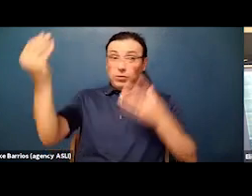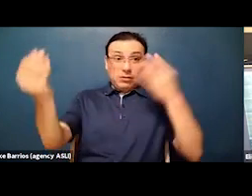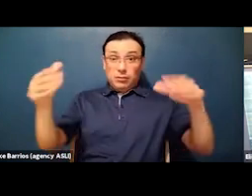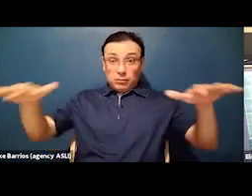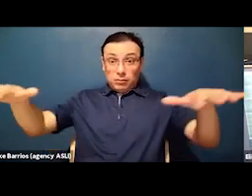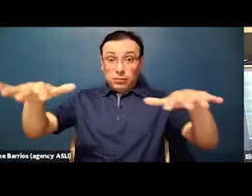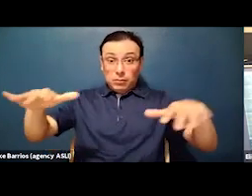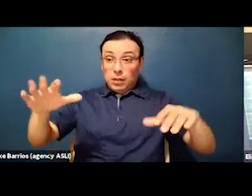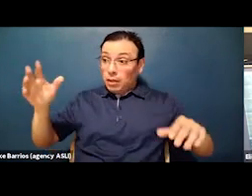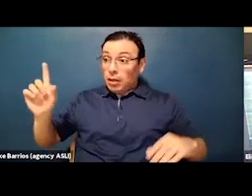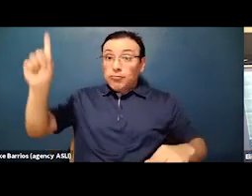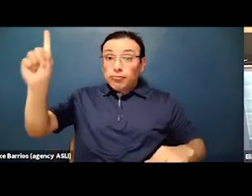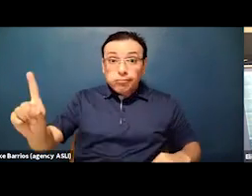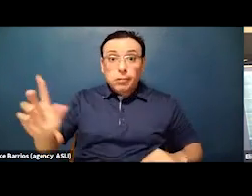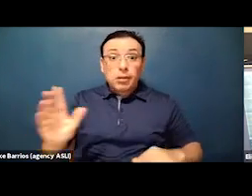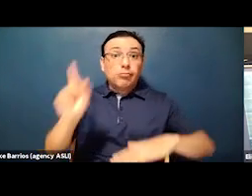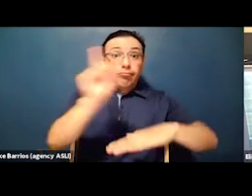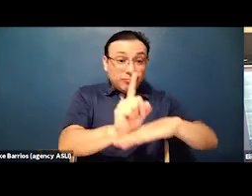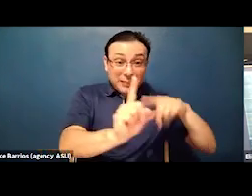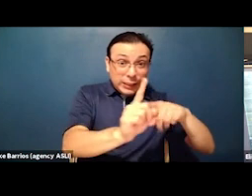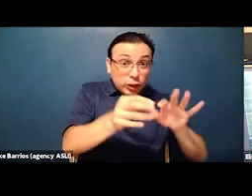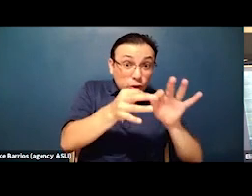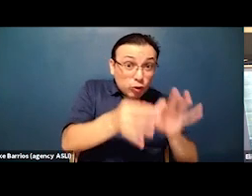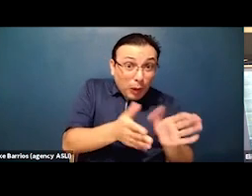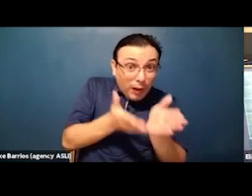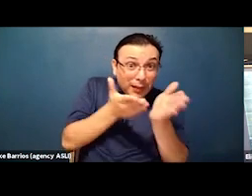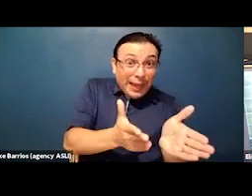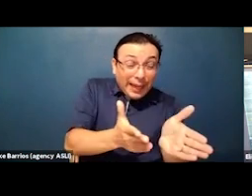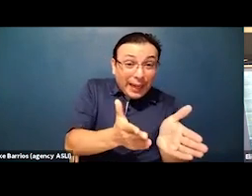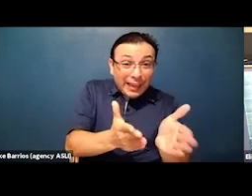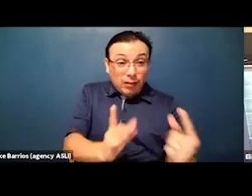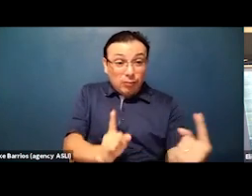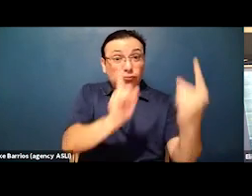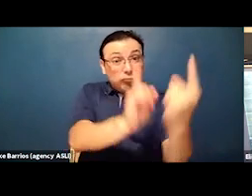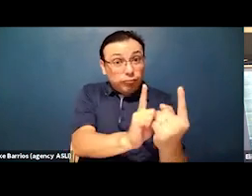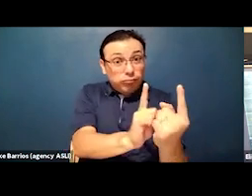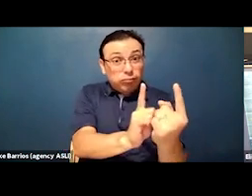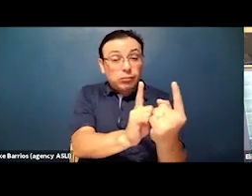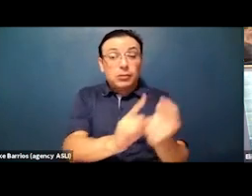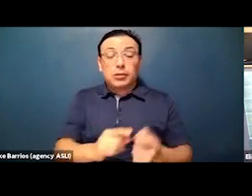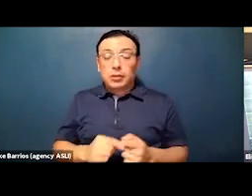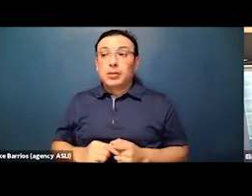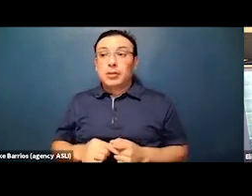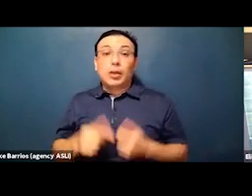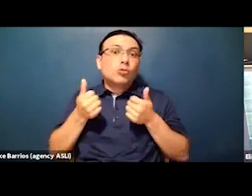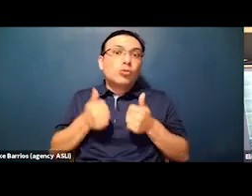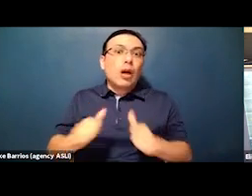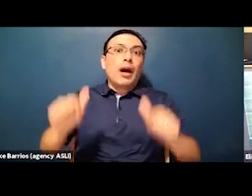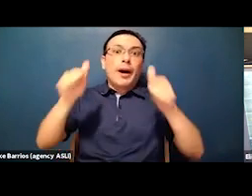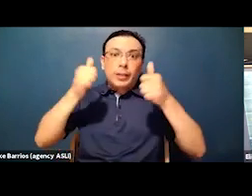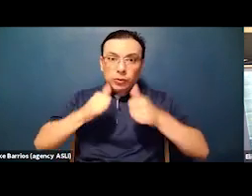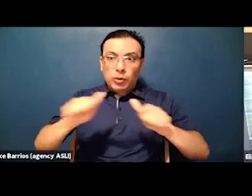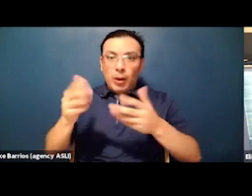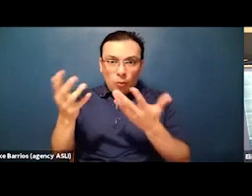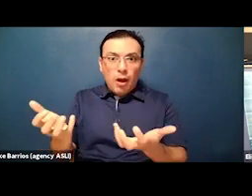We've been trying to improve that as best we can, but unfortunately, sometimes, again,